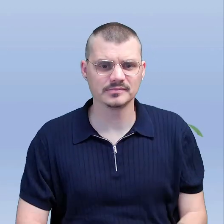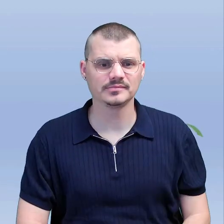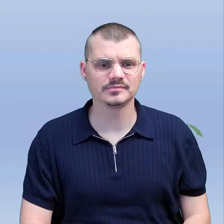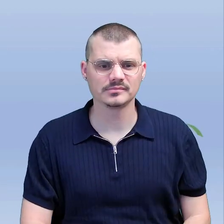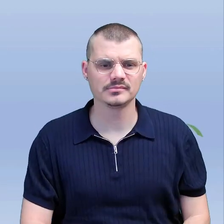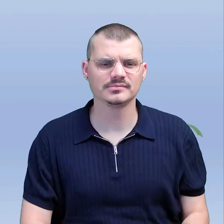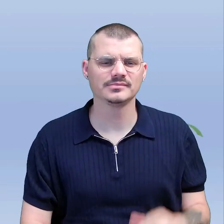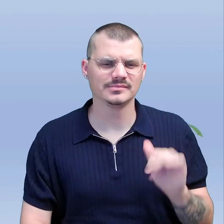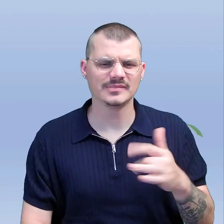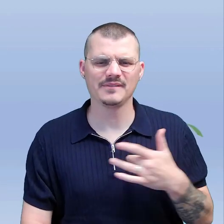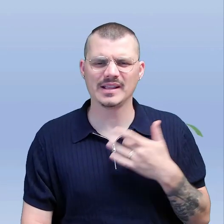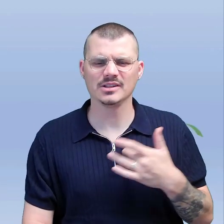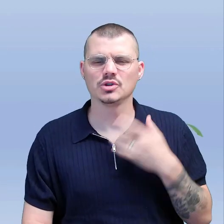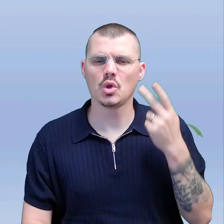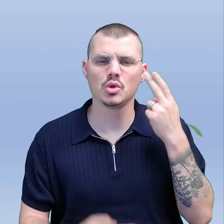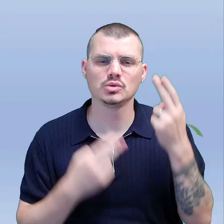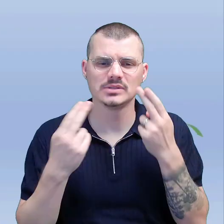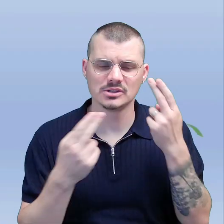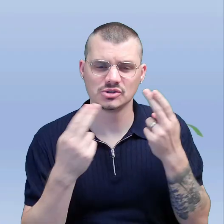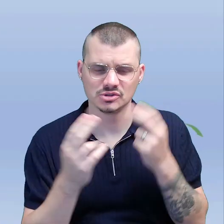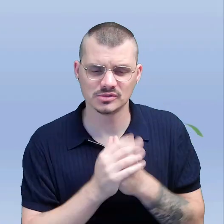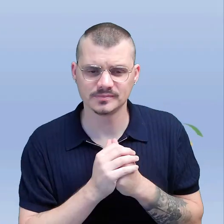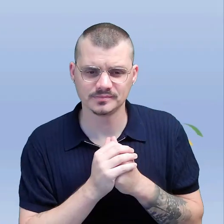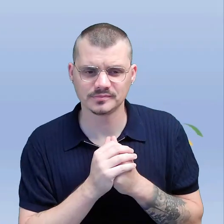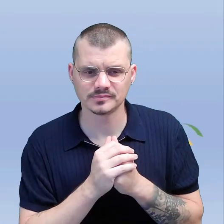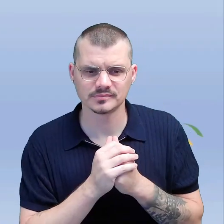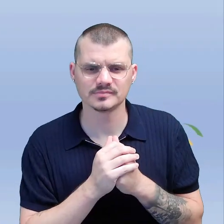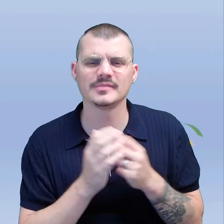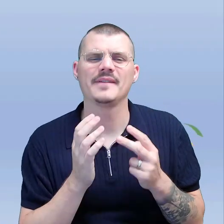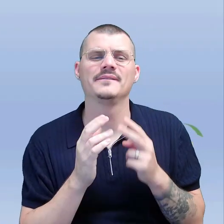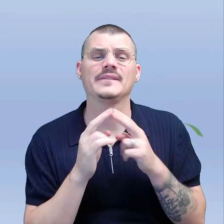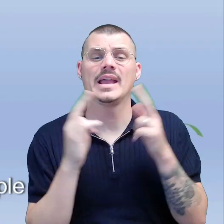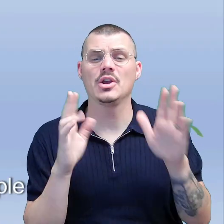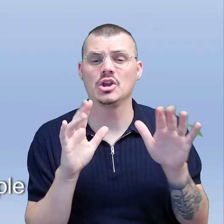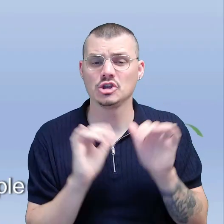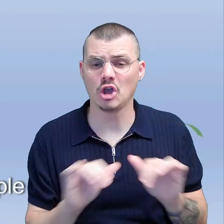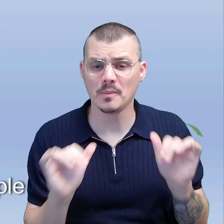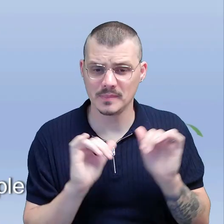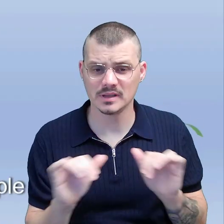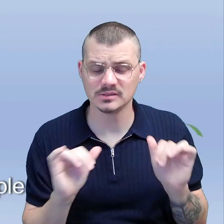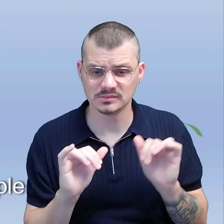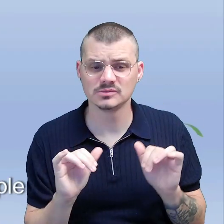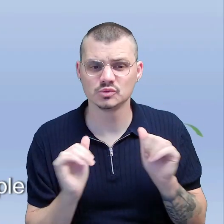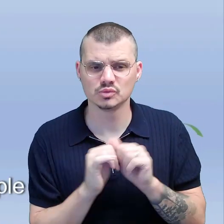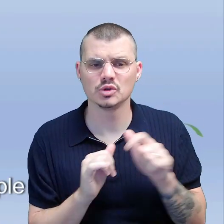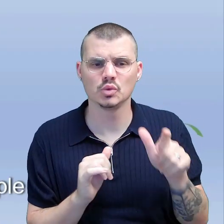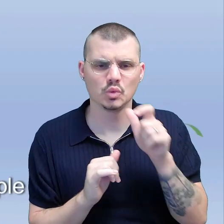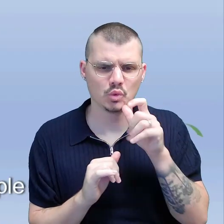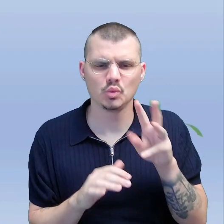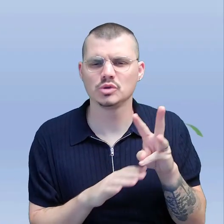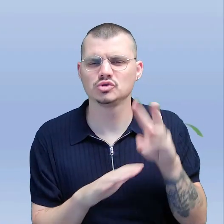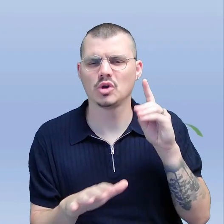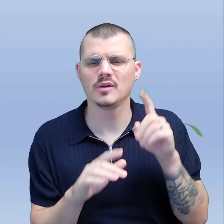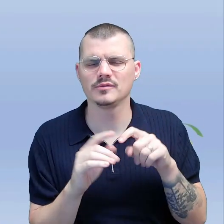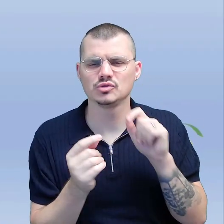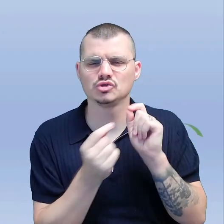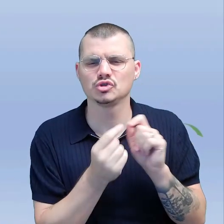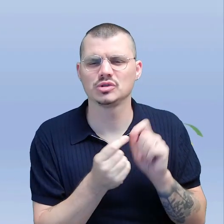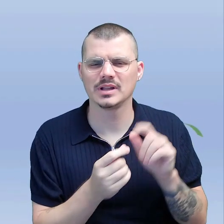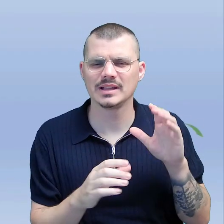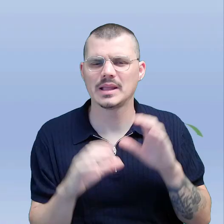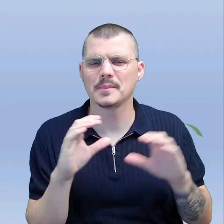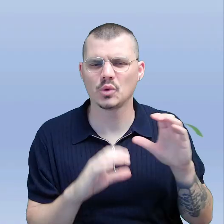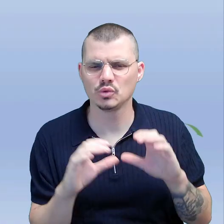myself? Tactile hallucinations, right? Very, very common, by the way, in people withdrawing from